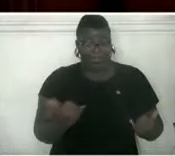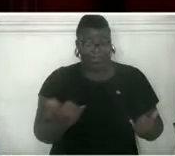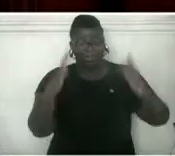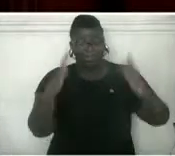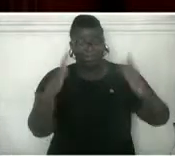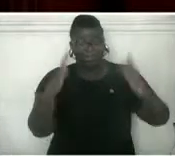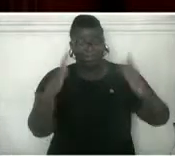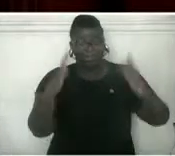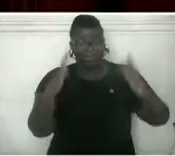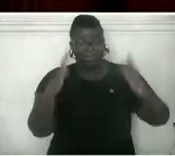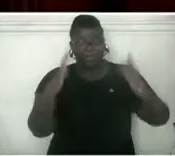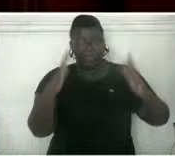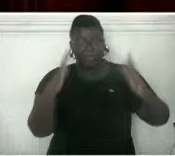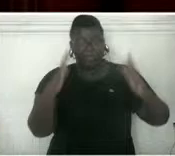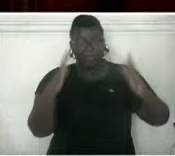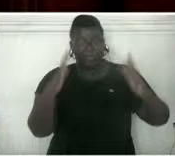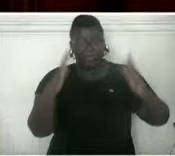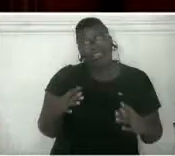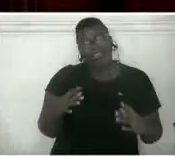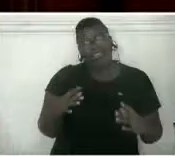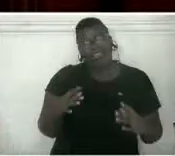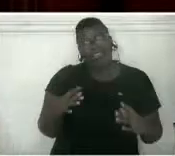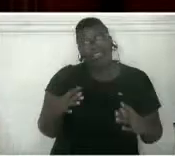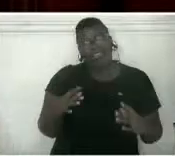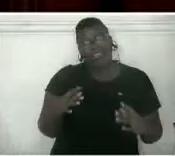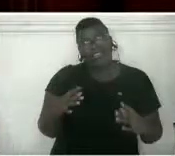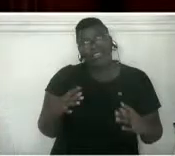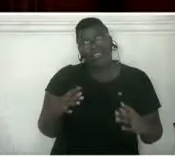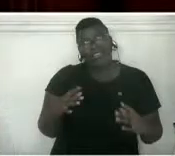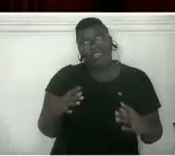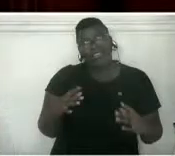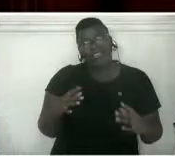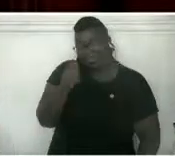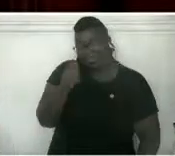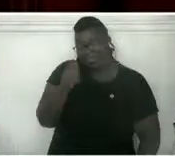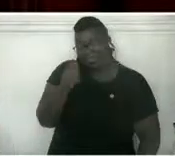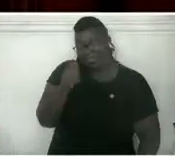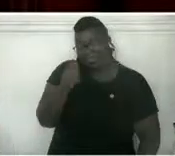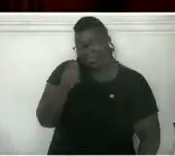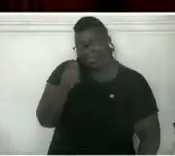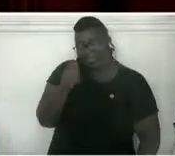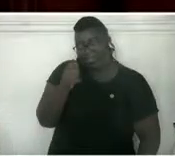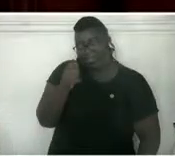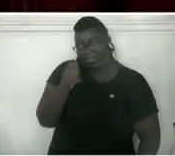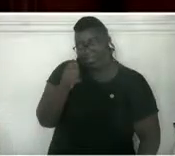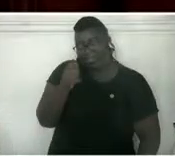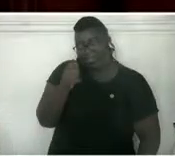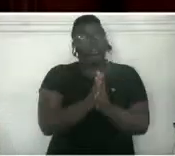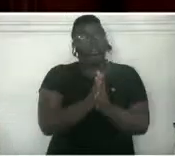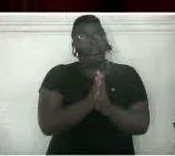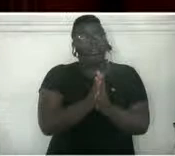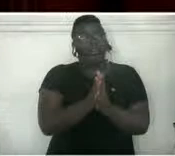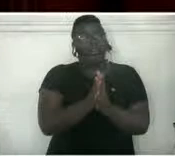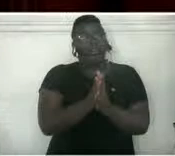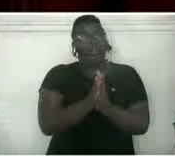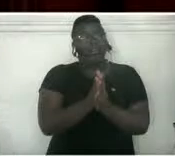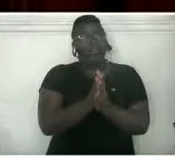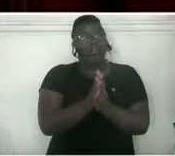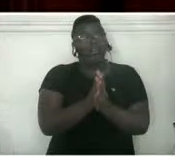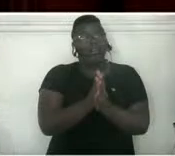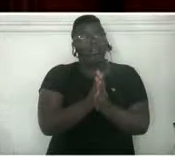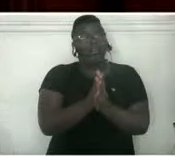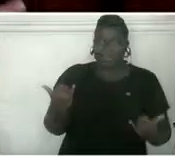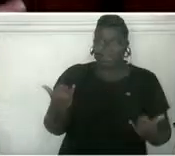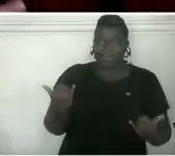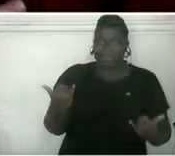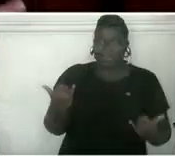osuka nje lokishini elincane elinganakekile, kodwa namuhla useyipilot, useyokwazi ukuthatha abantu abafly